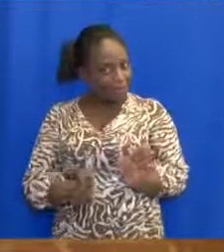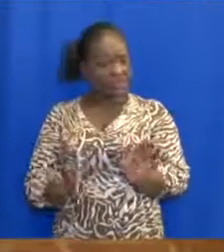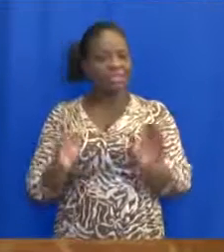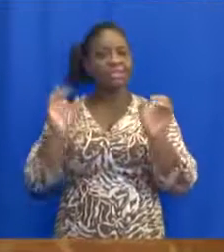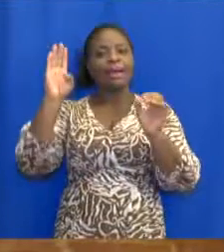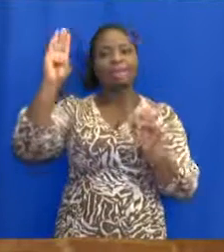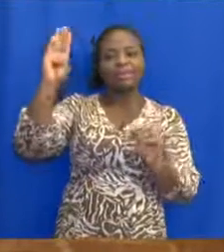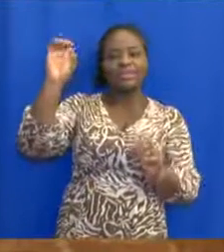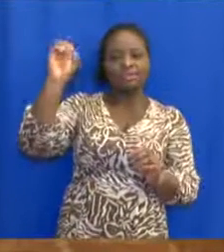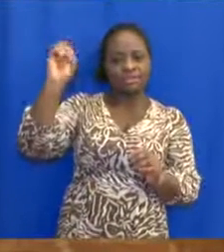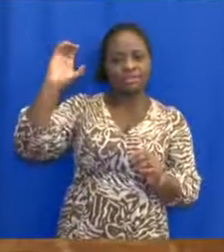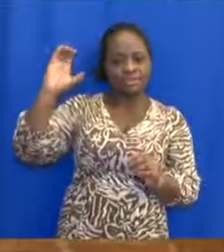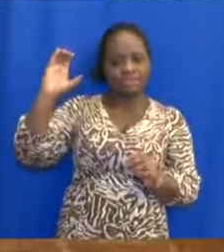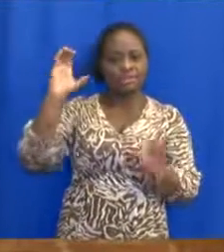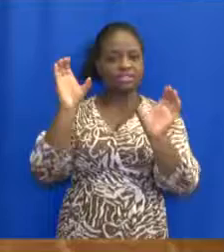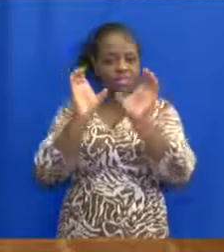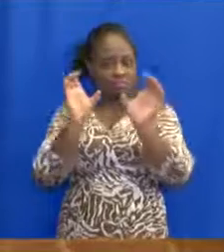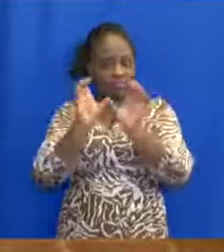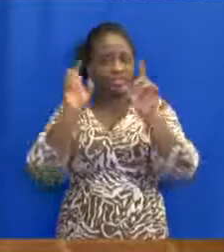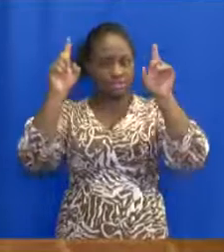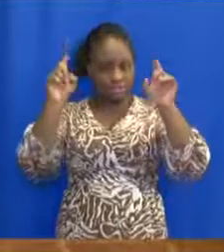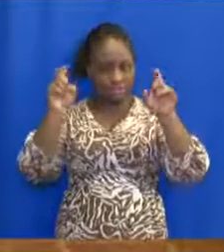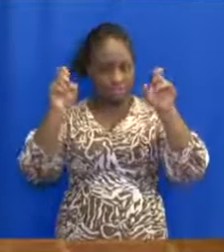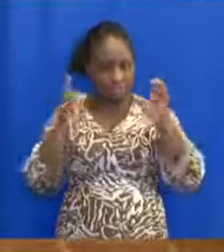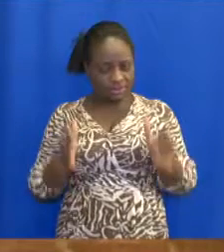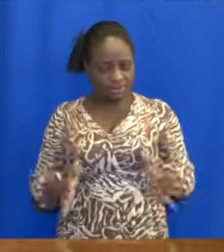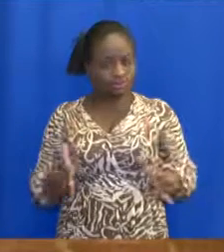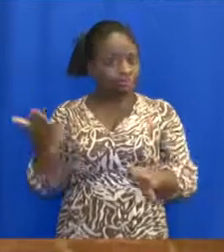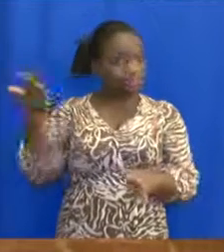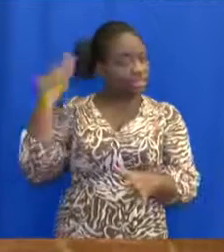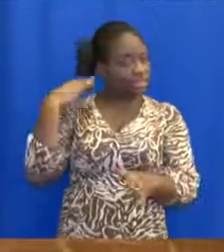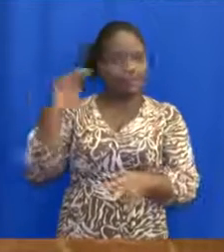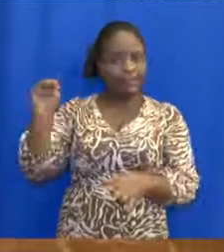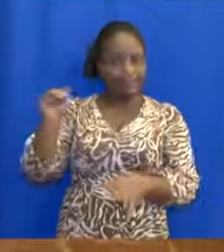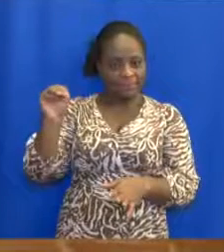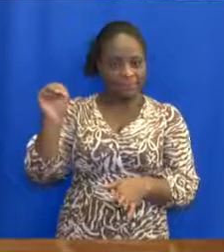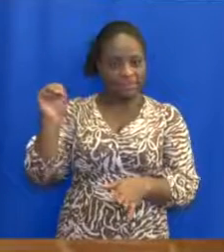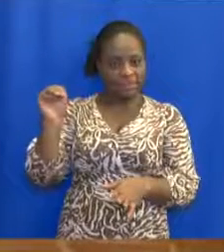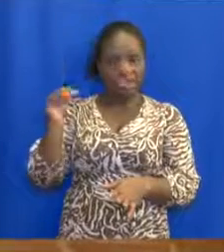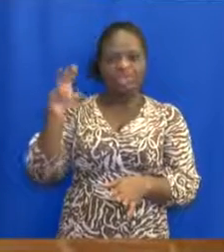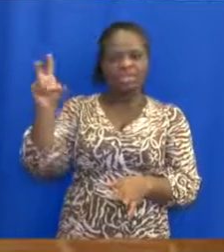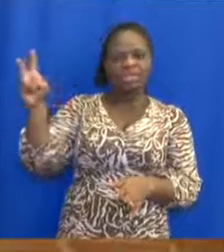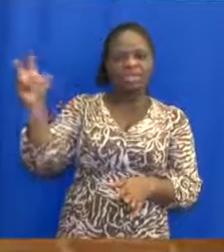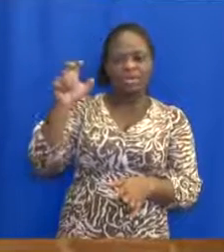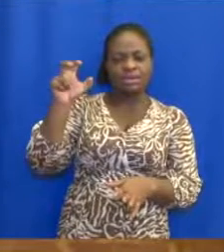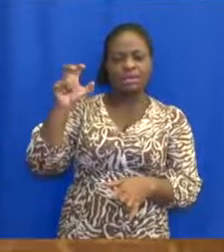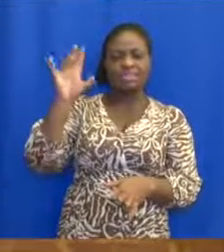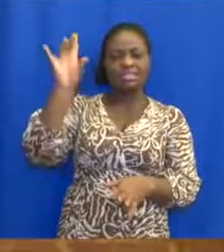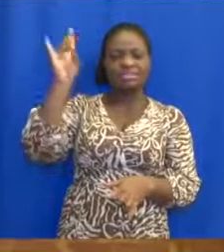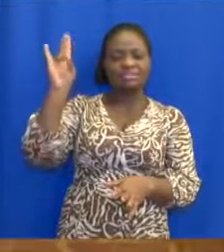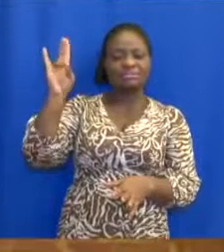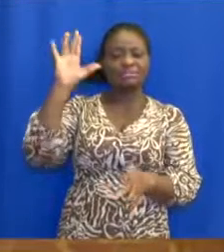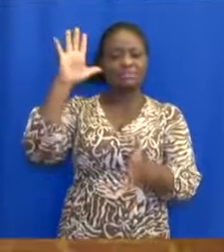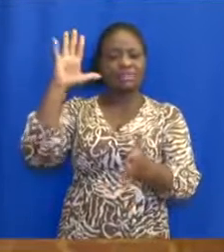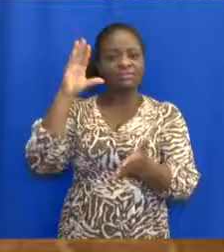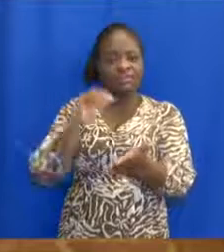basic education certificate examination. Last Monday, the 375,000